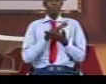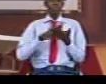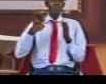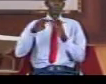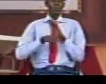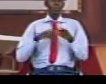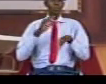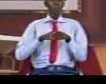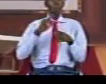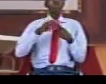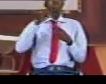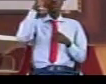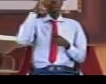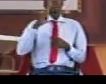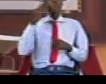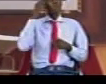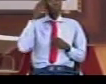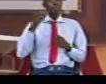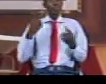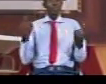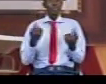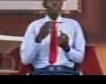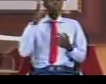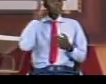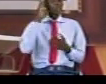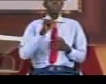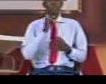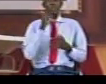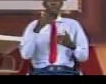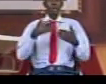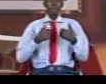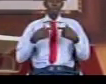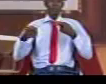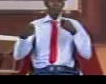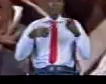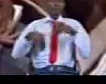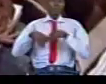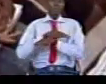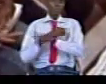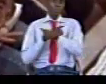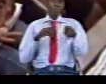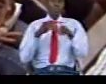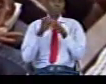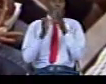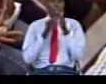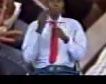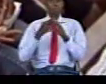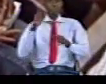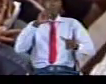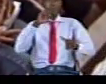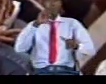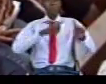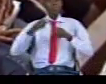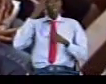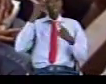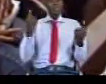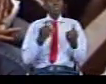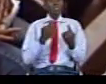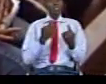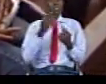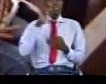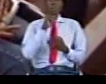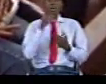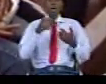For sin shall not have dominion over you. Say that for yourself.